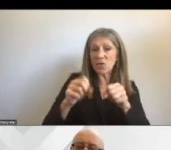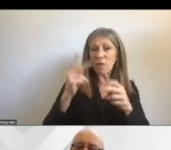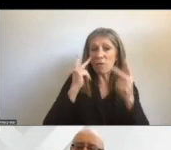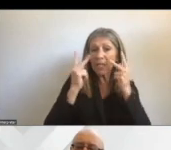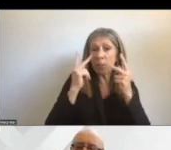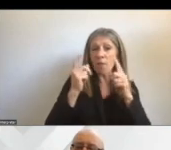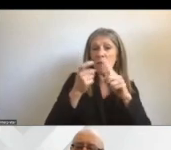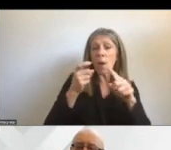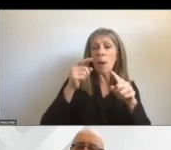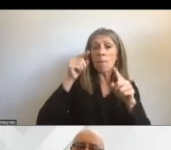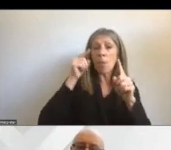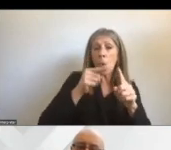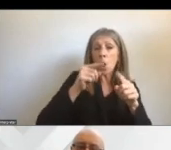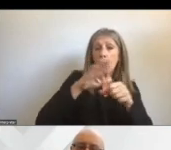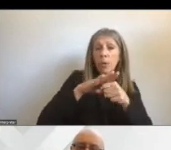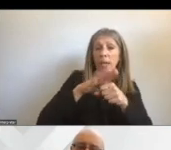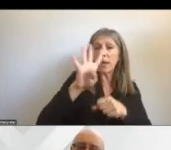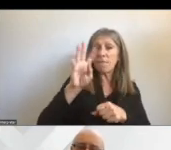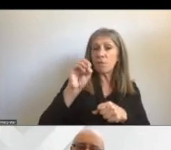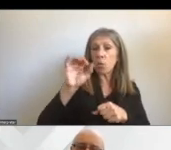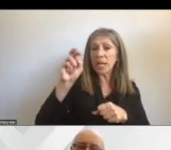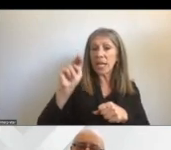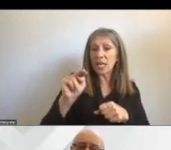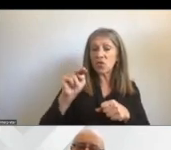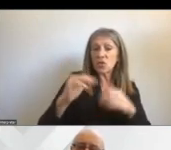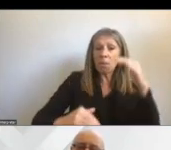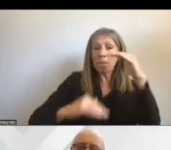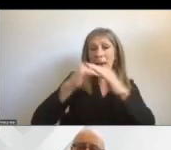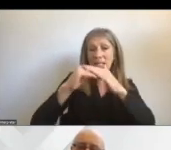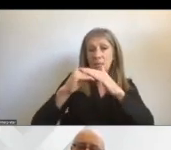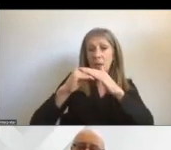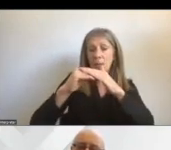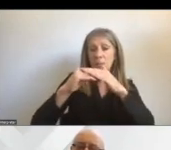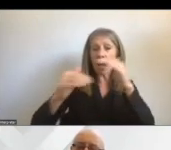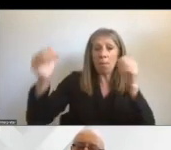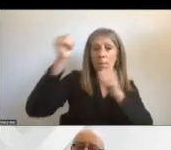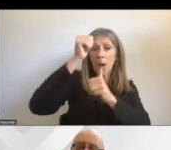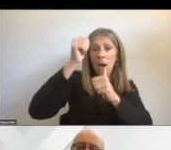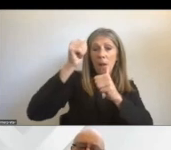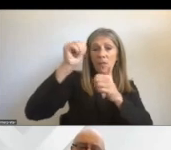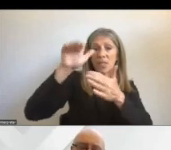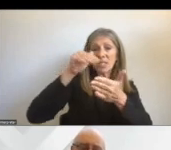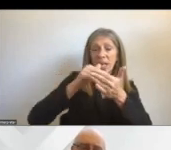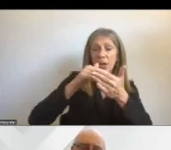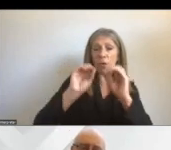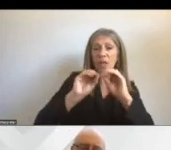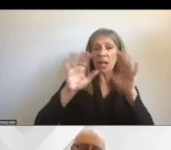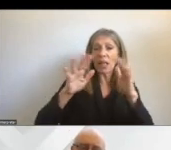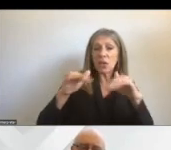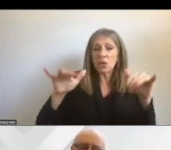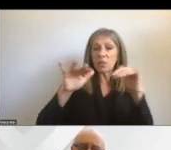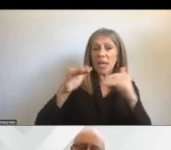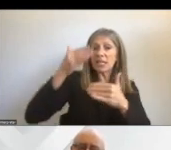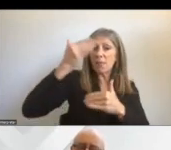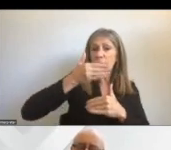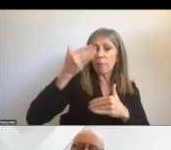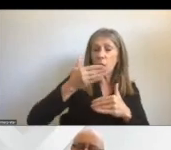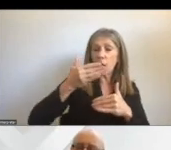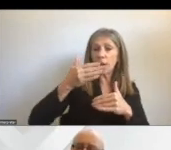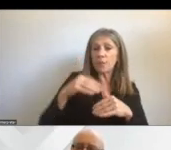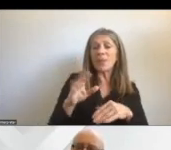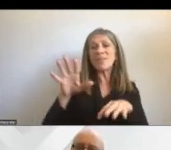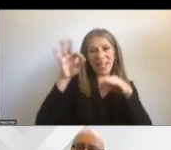parking spaces are provided in accordance with exception 1 or 2 to R310.2.1, if you remember those exceptions I just talked